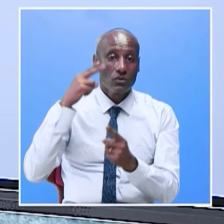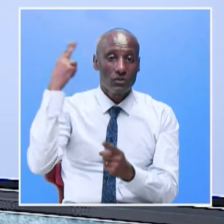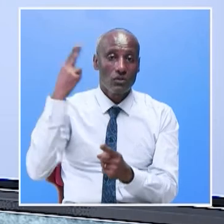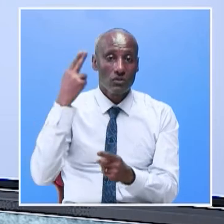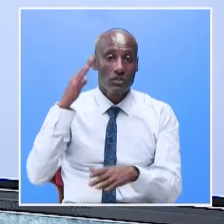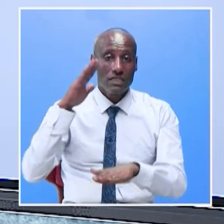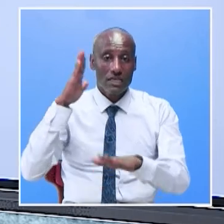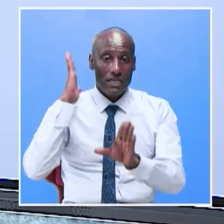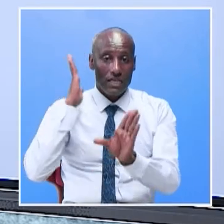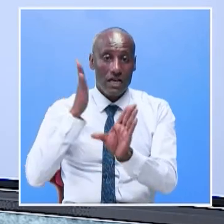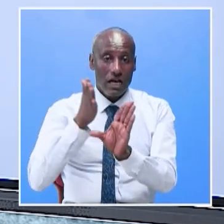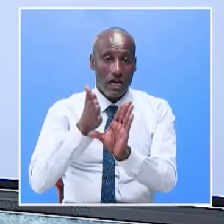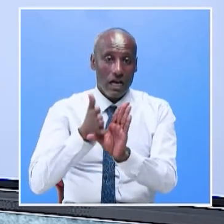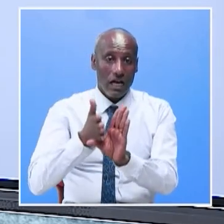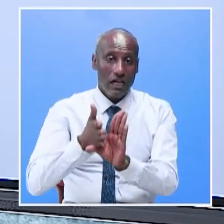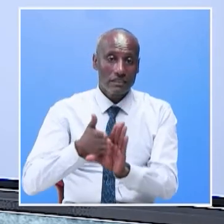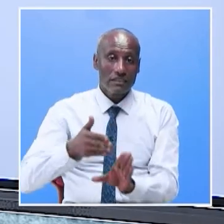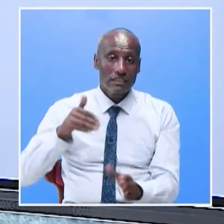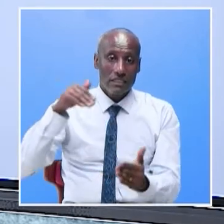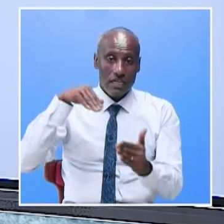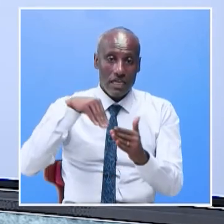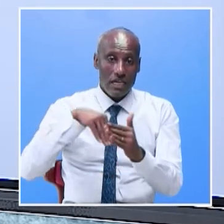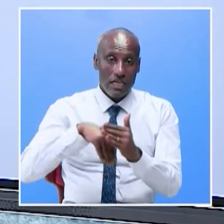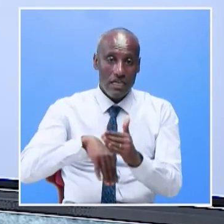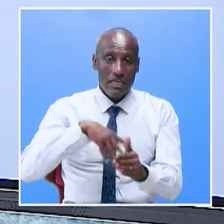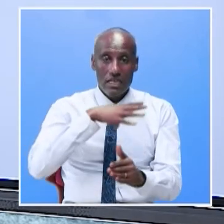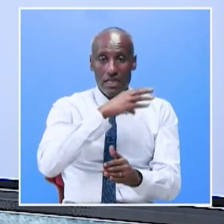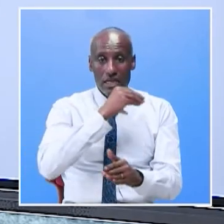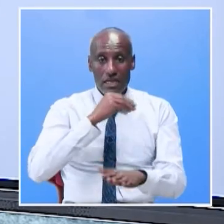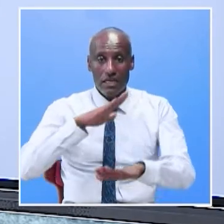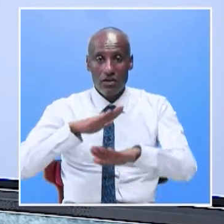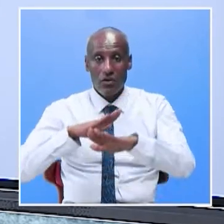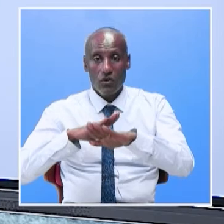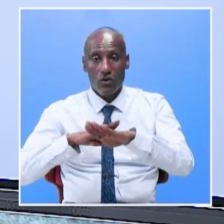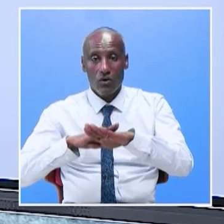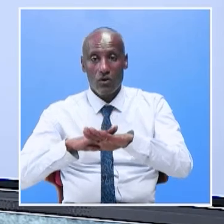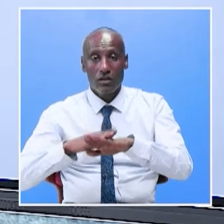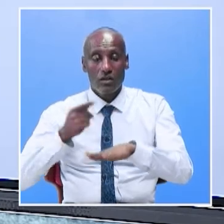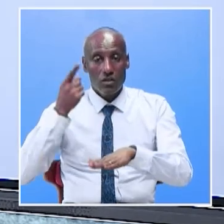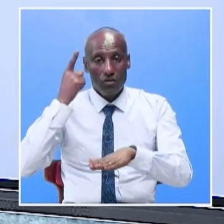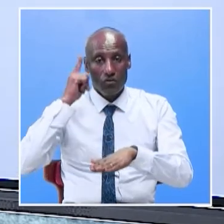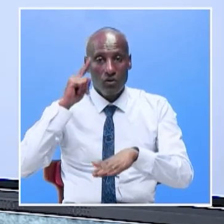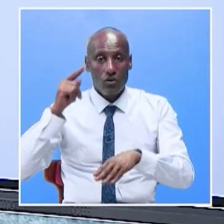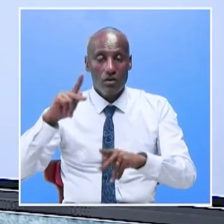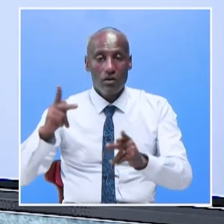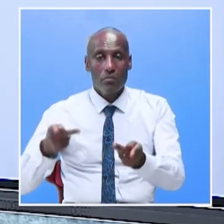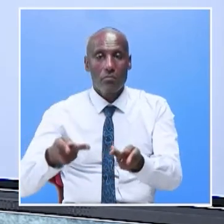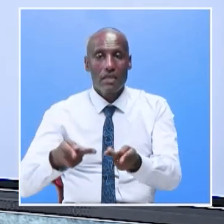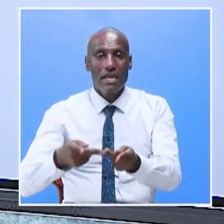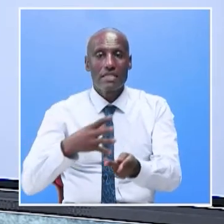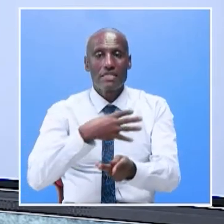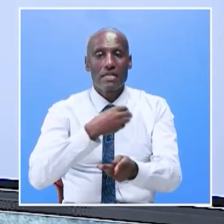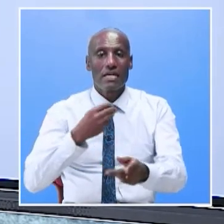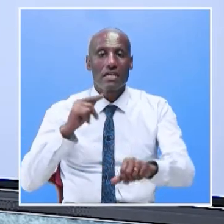on, and also specifically place and time preposition, like the way I